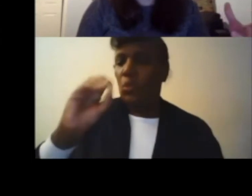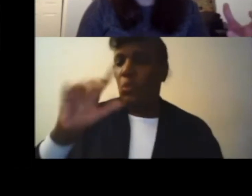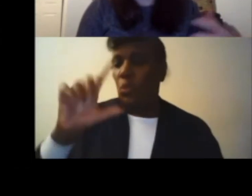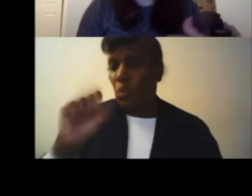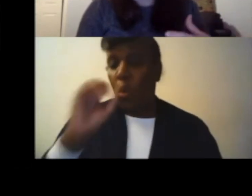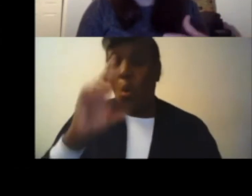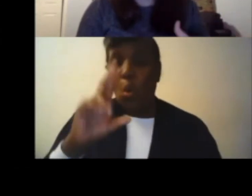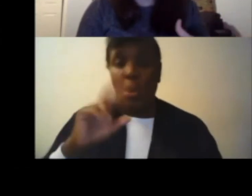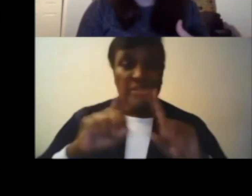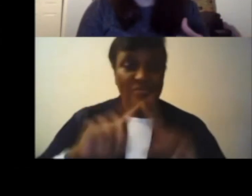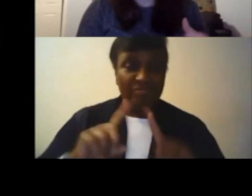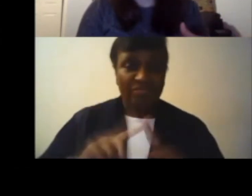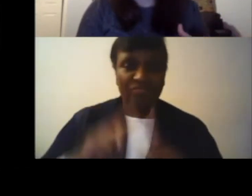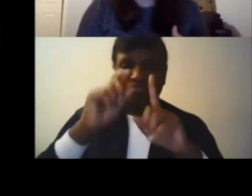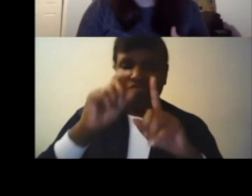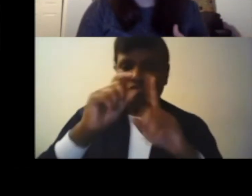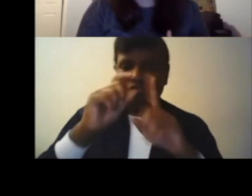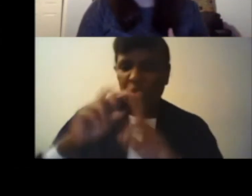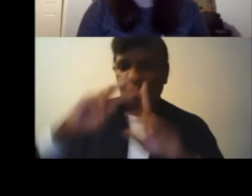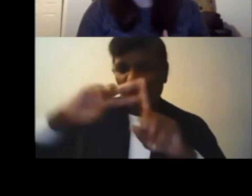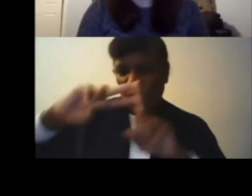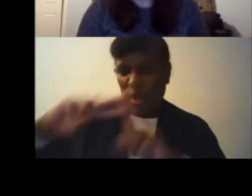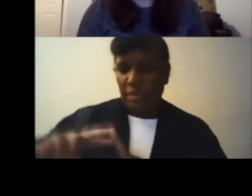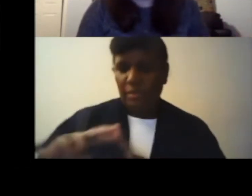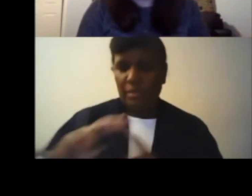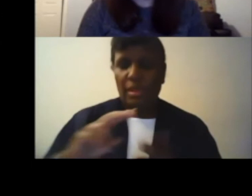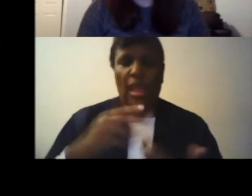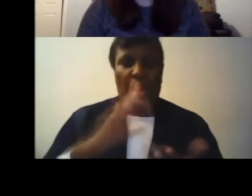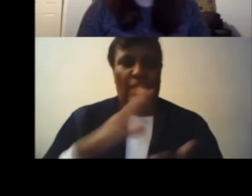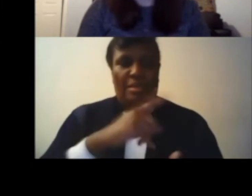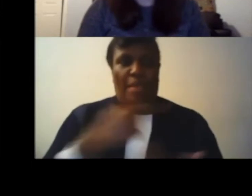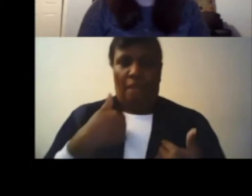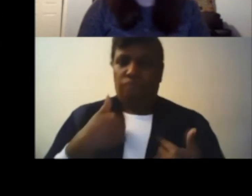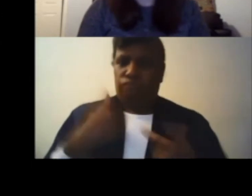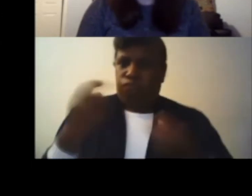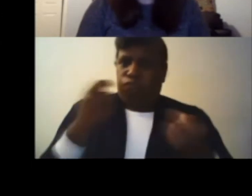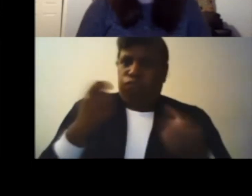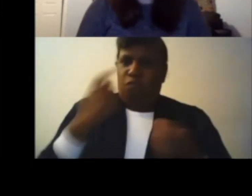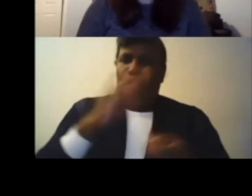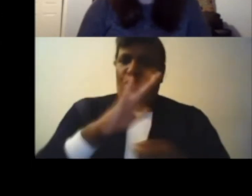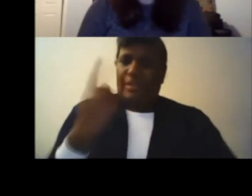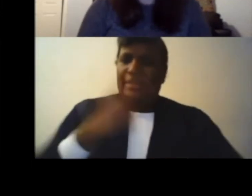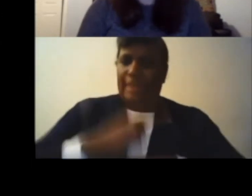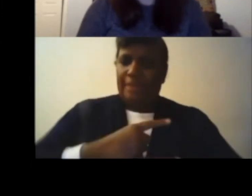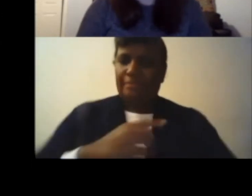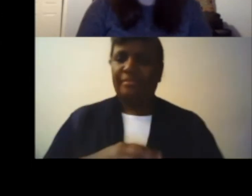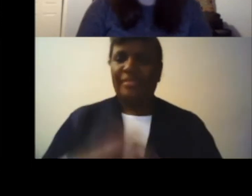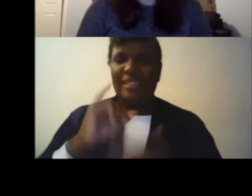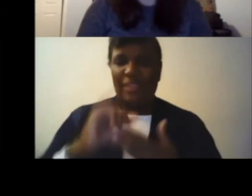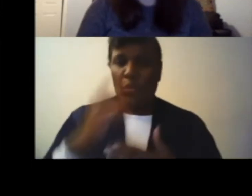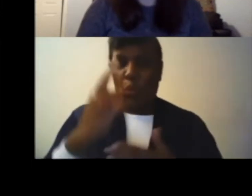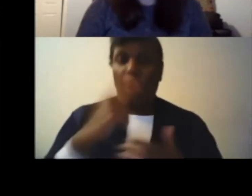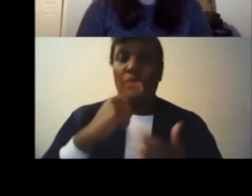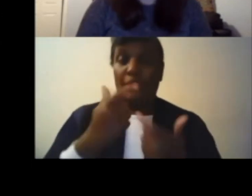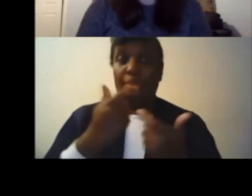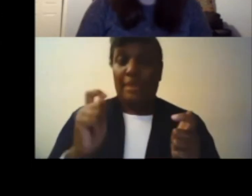them feel like they have some, well, not even let them feel like, let them have some control over their day. So that's one of the biggest